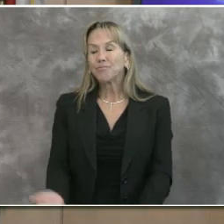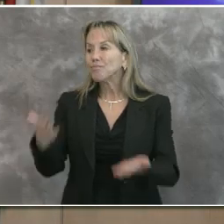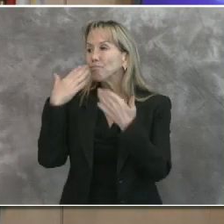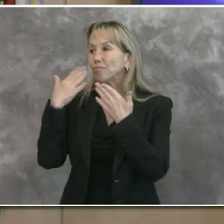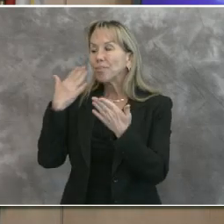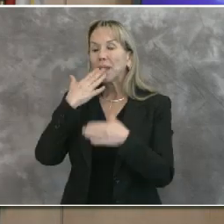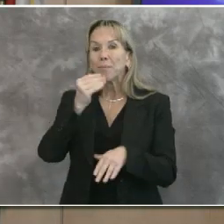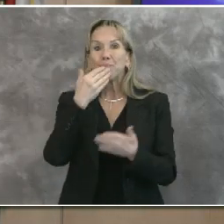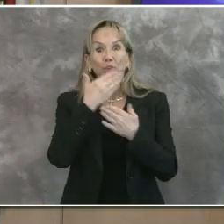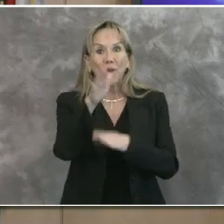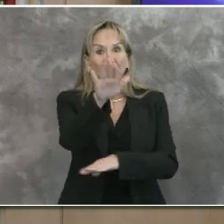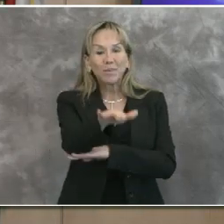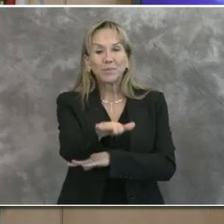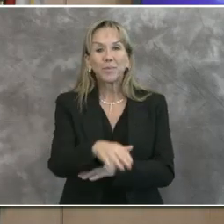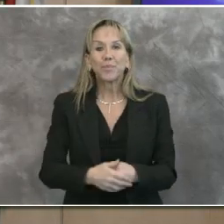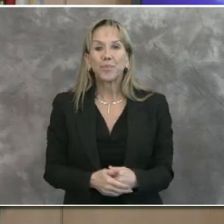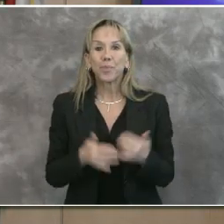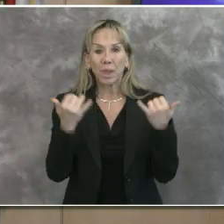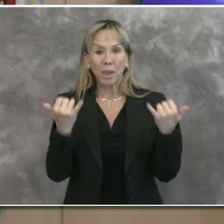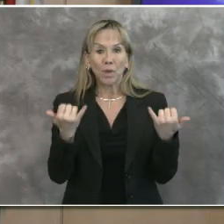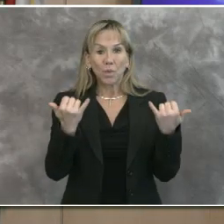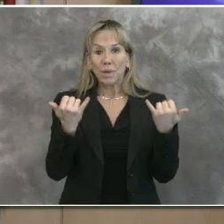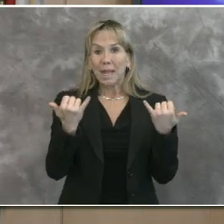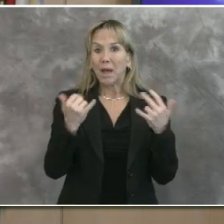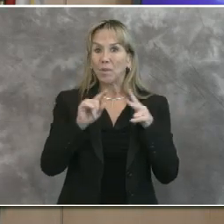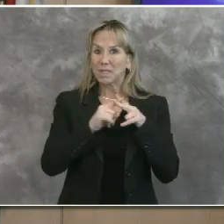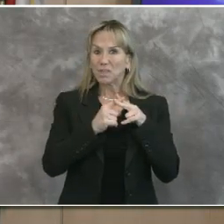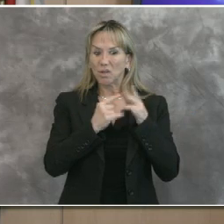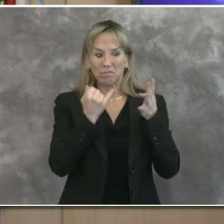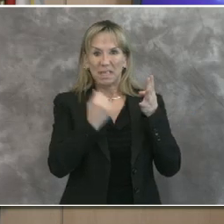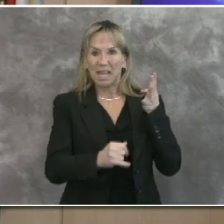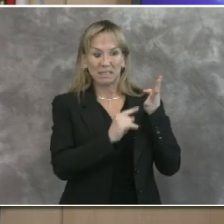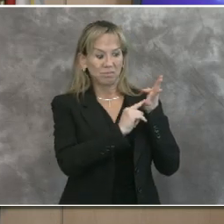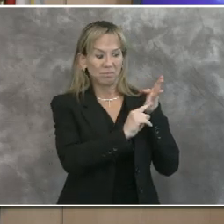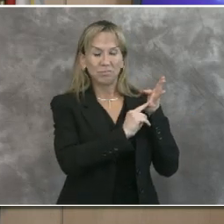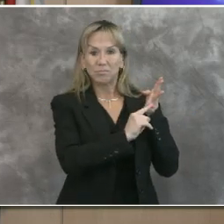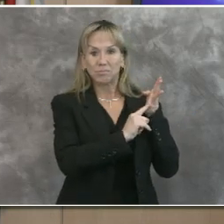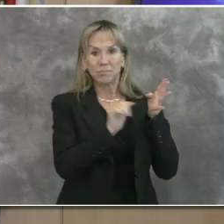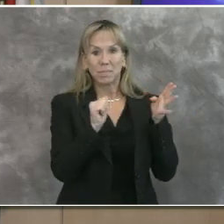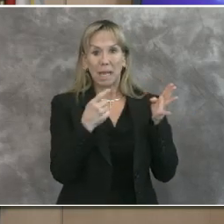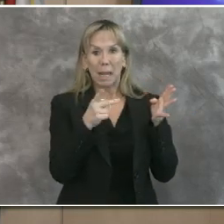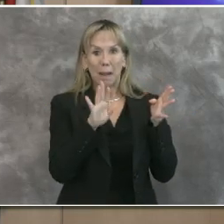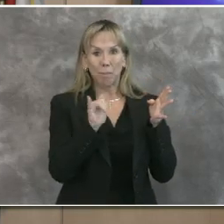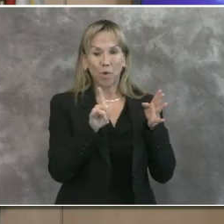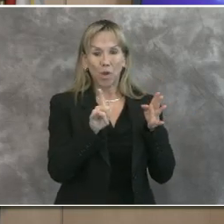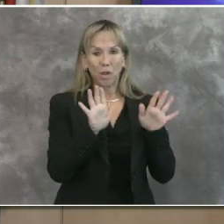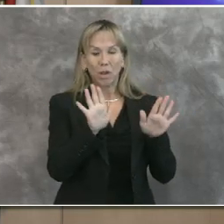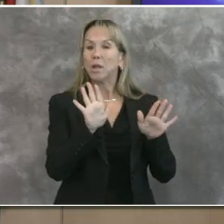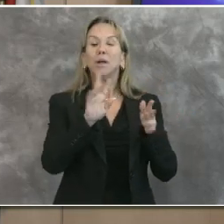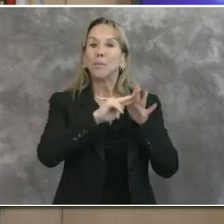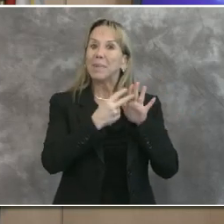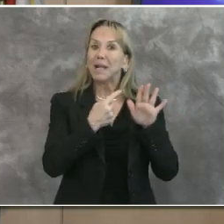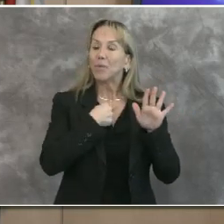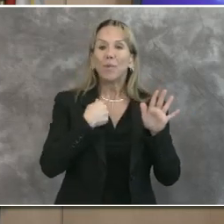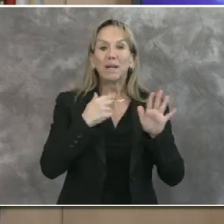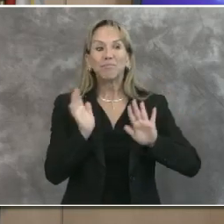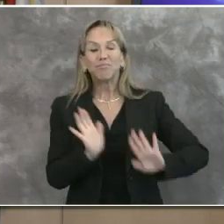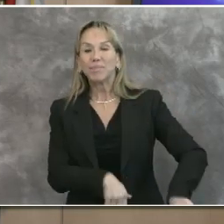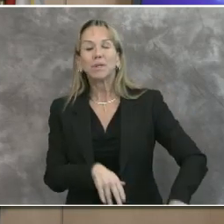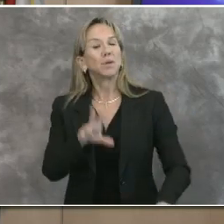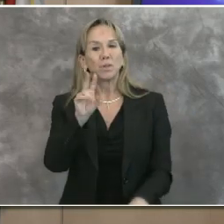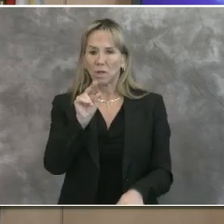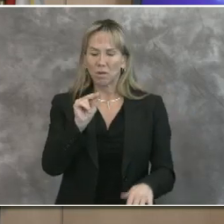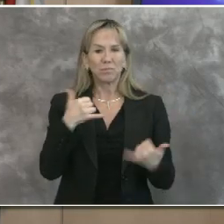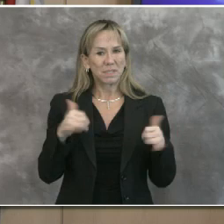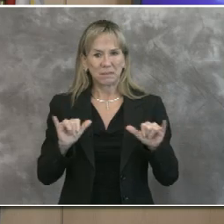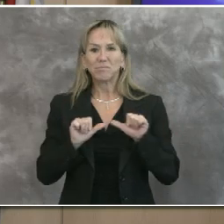Thank you, and good afternoon. As we come towards the end of April, we do not shift our actions. Our actions